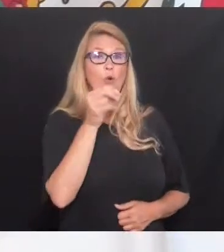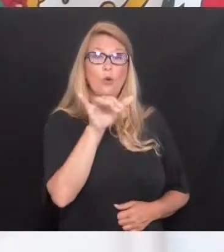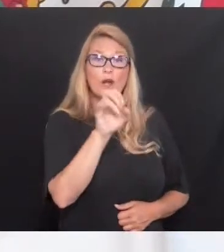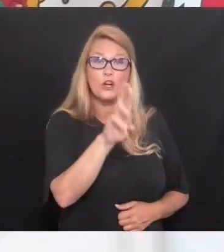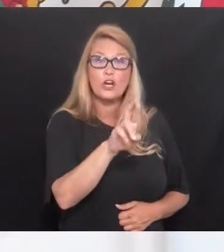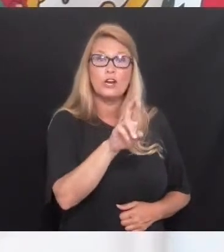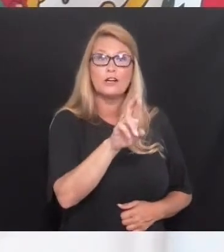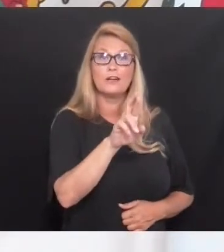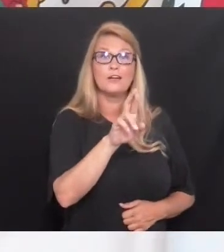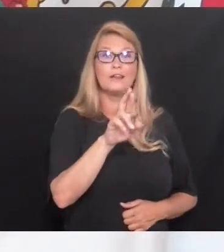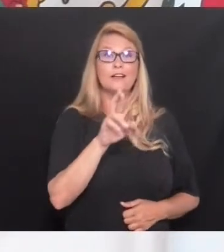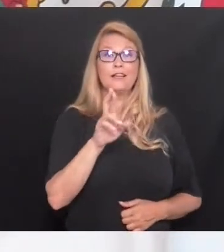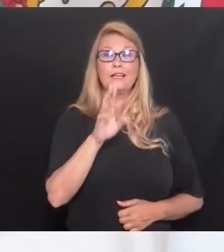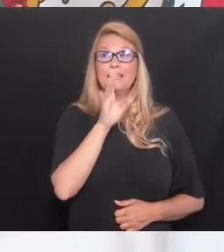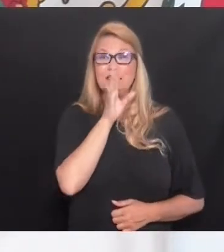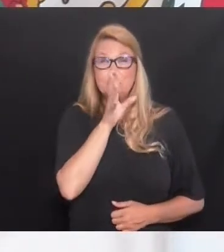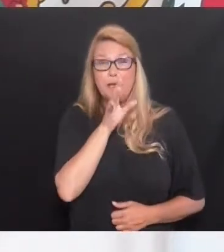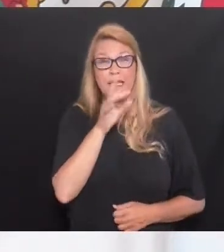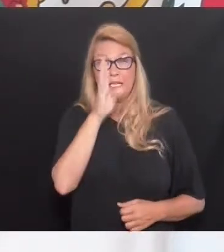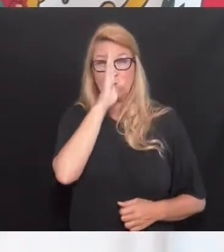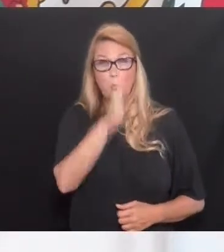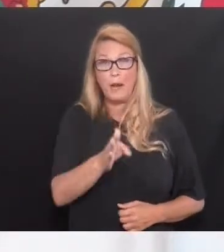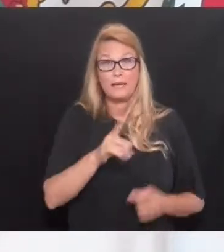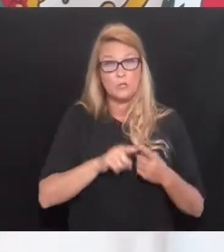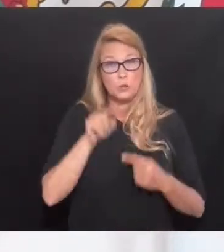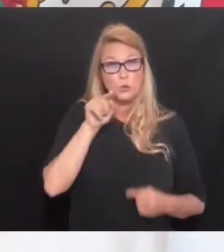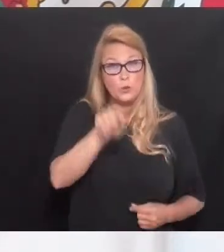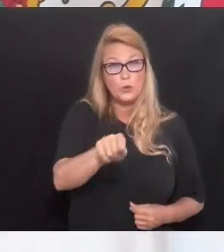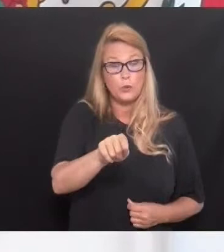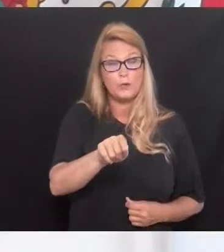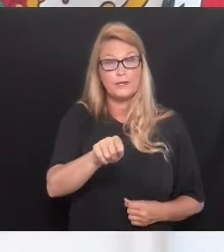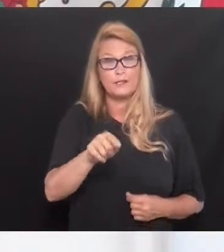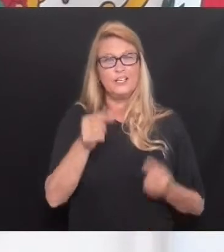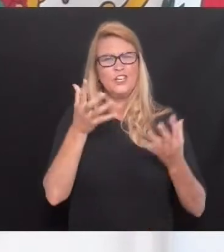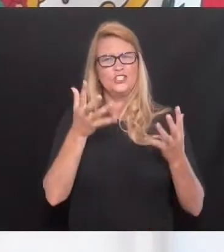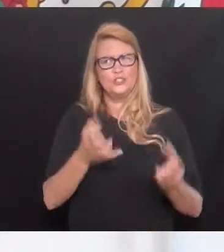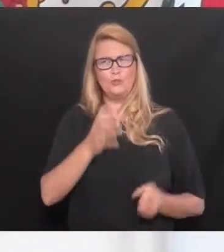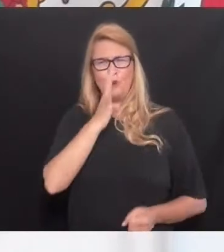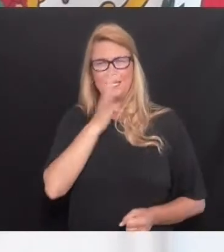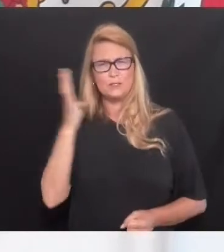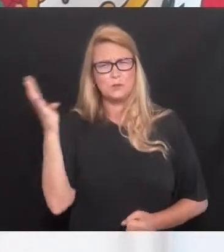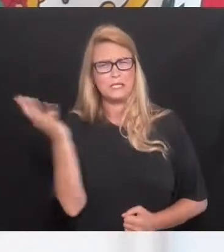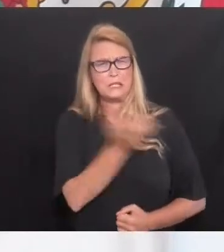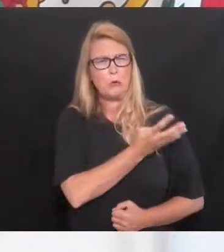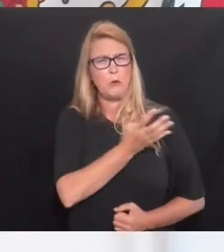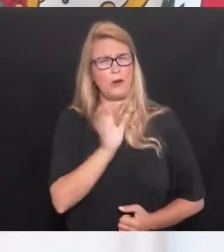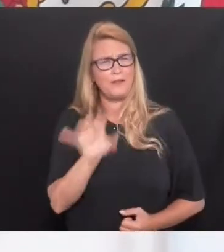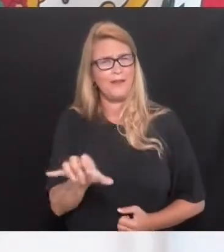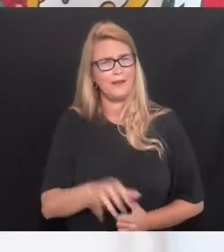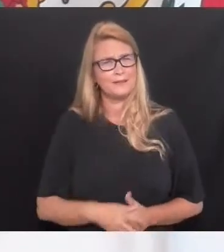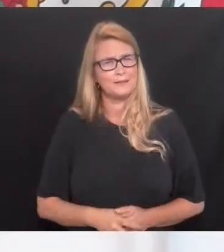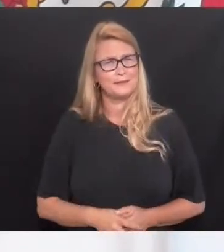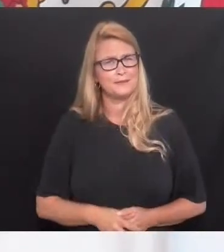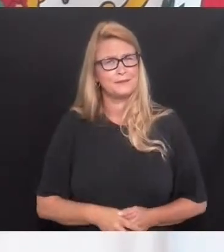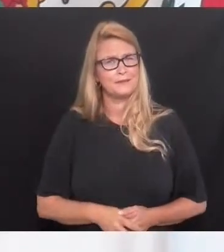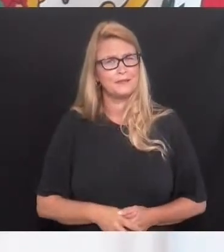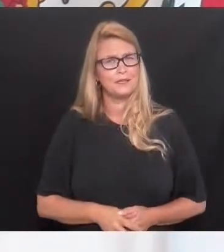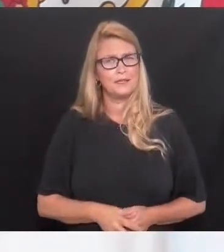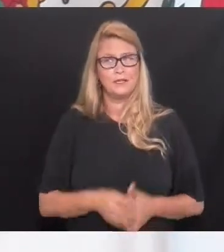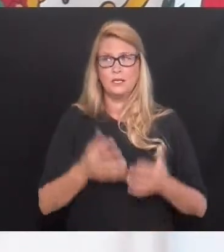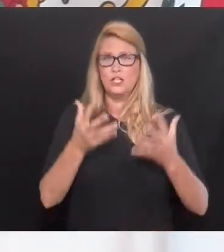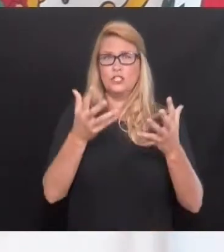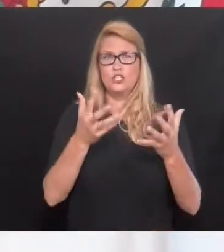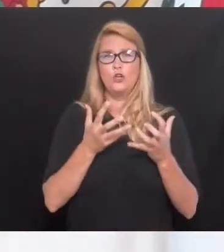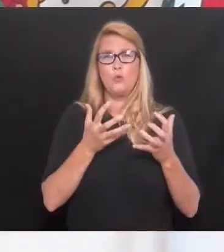Jim Hoyer that is speaking to you? Do we want to just turn our backs on that? Do we really want to take